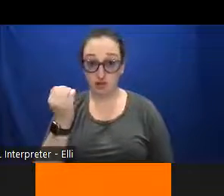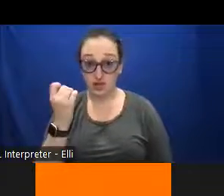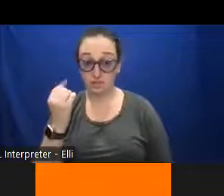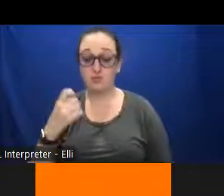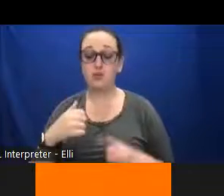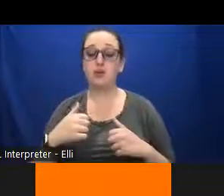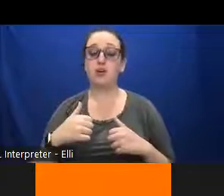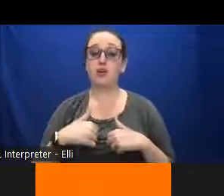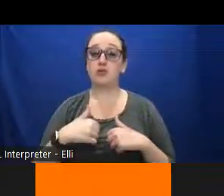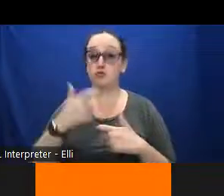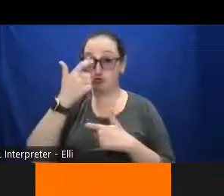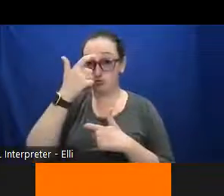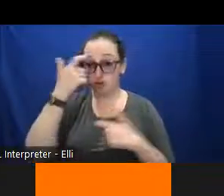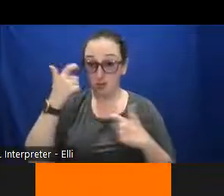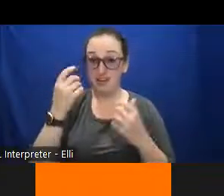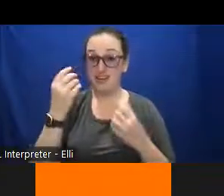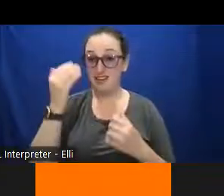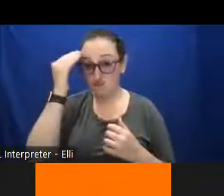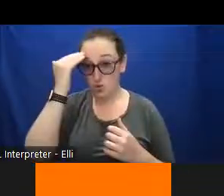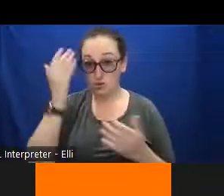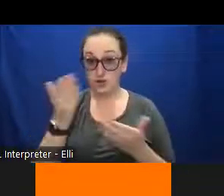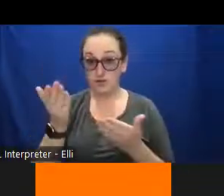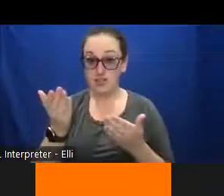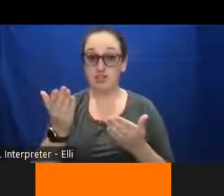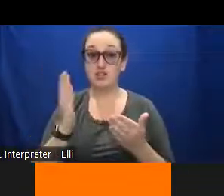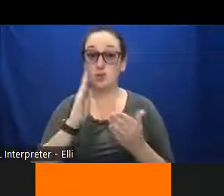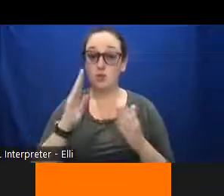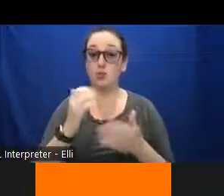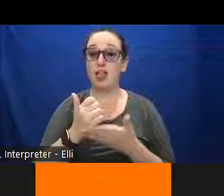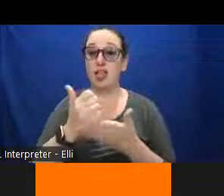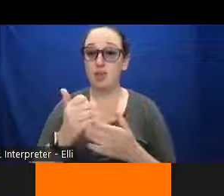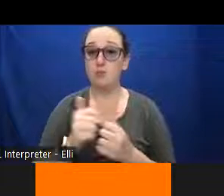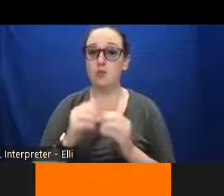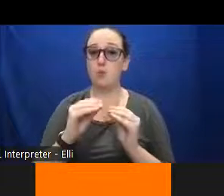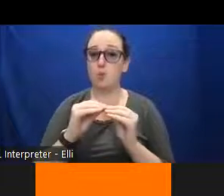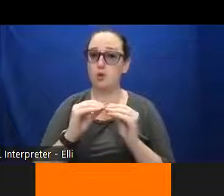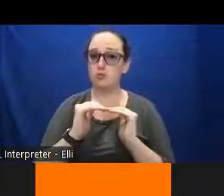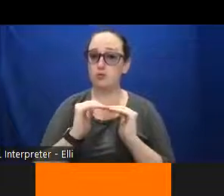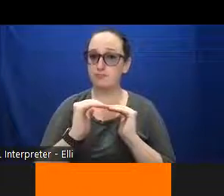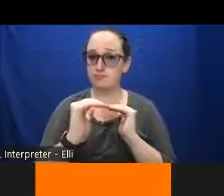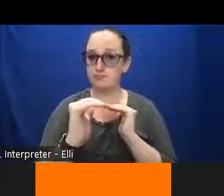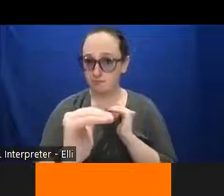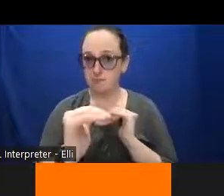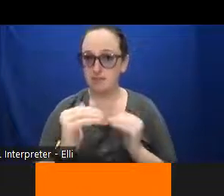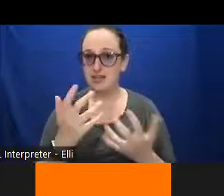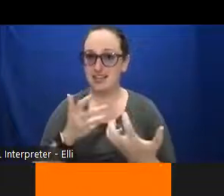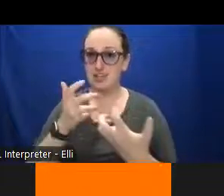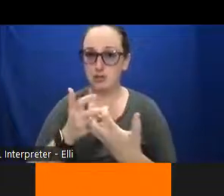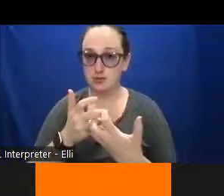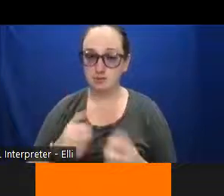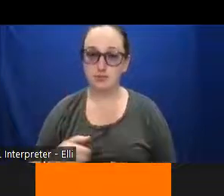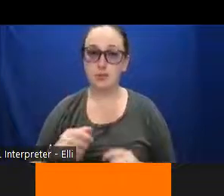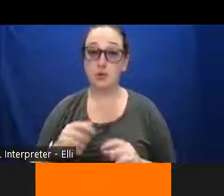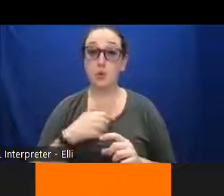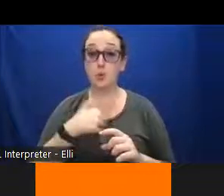services can help serve to continue engagement for college survivors. So when we practice trauma-informed